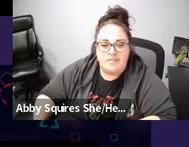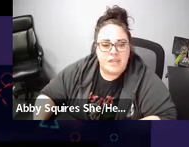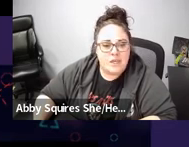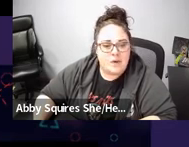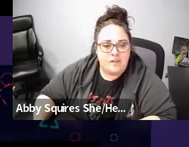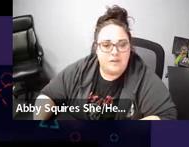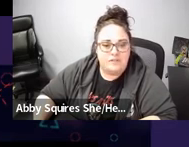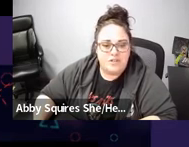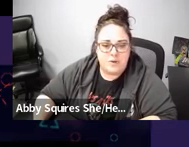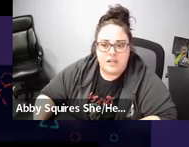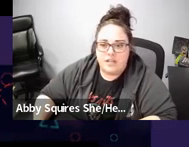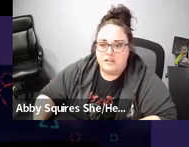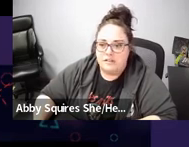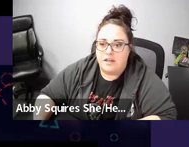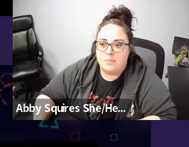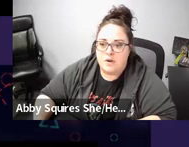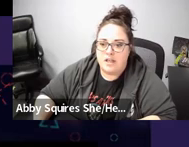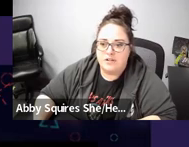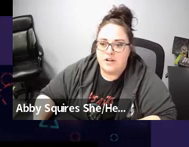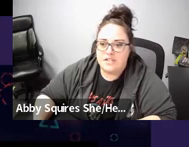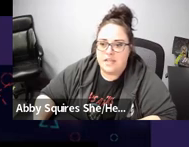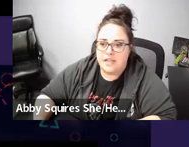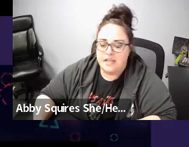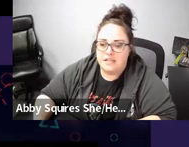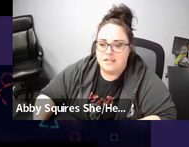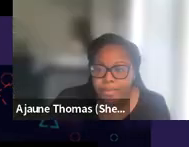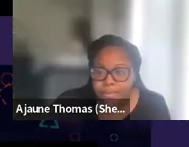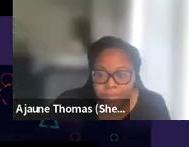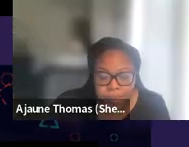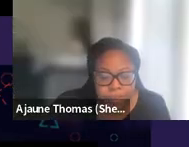But yeah, thank you everyone for joining. I hope you all have a great day.